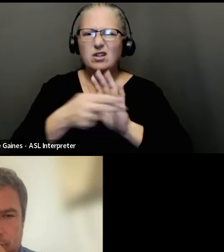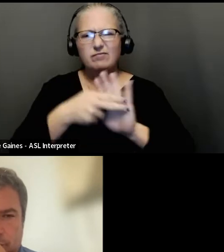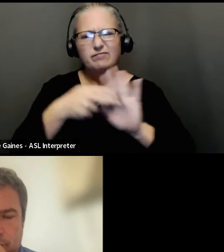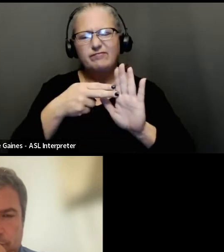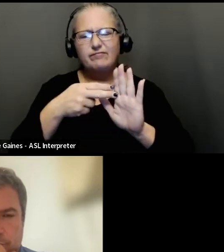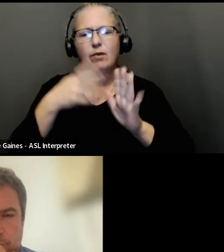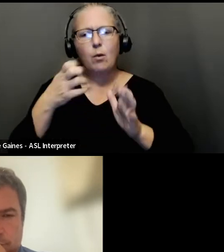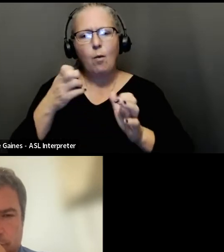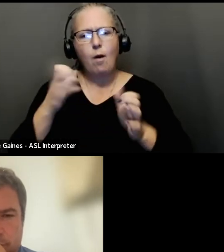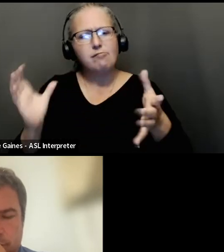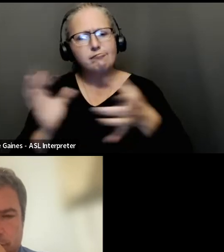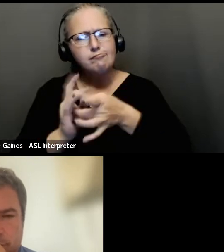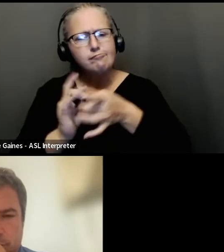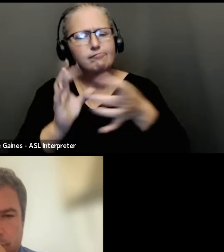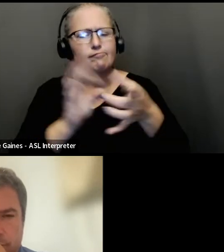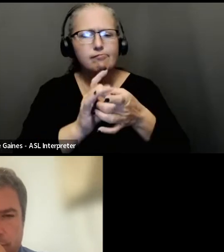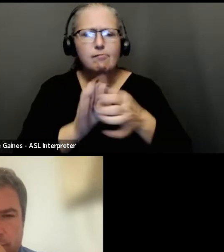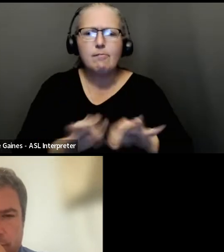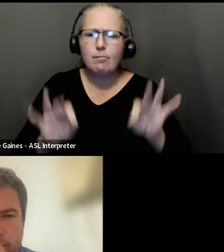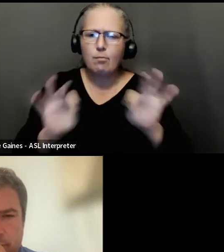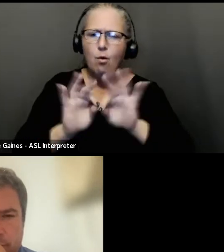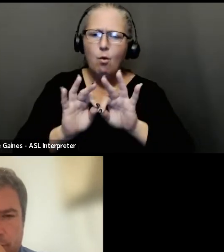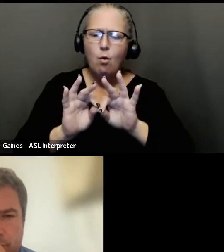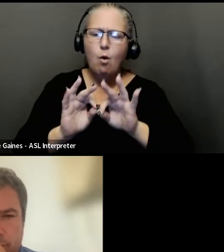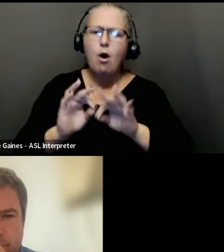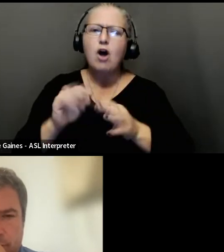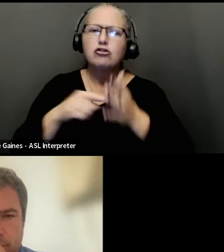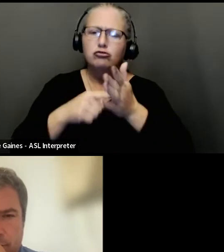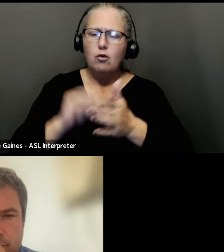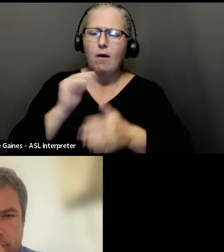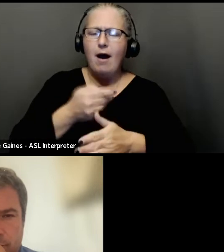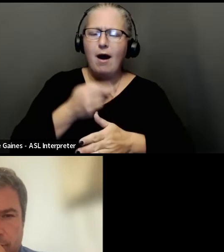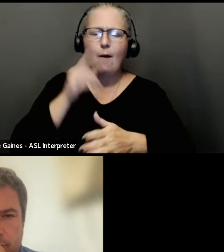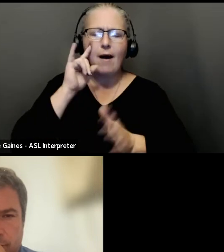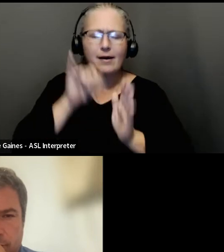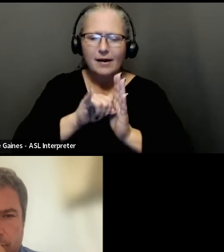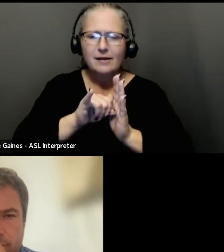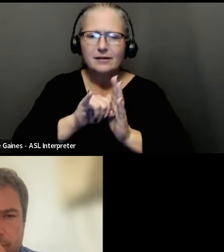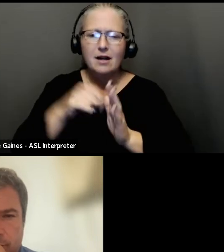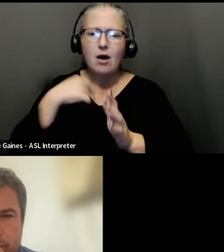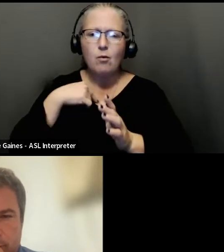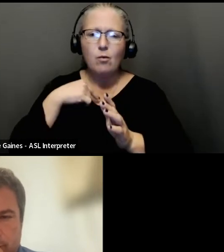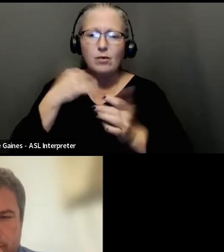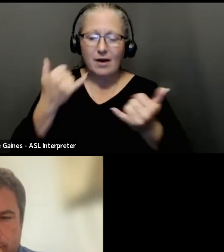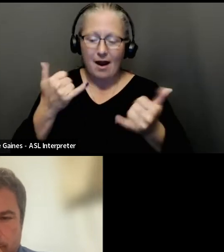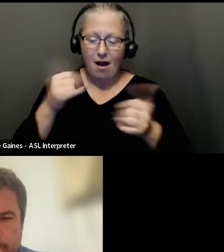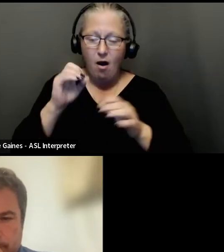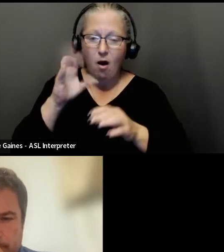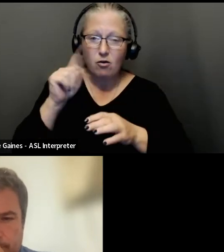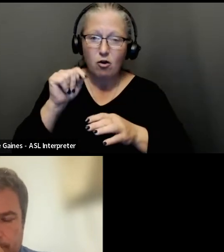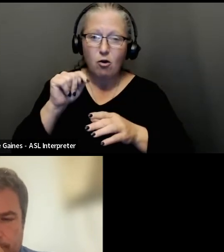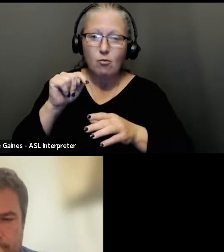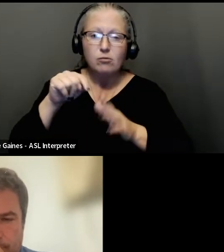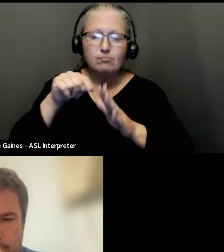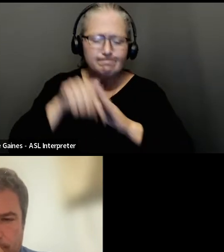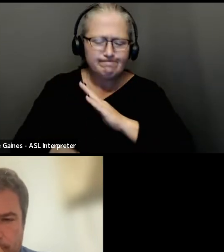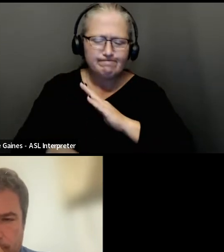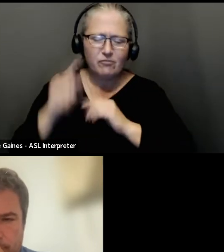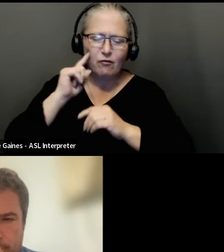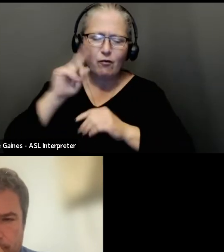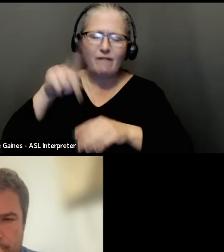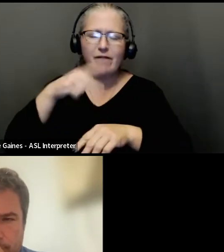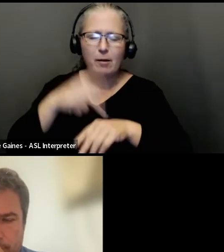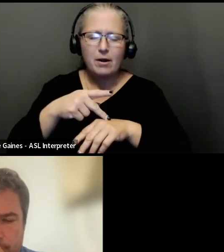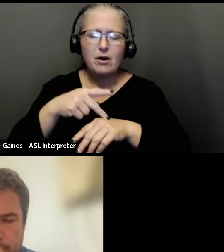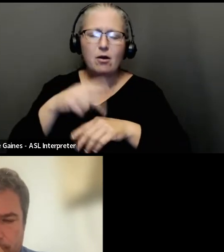meaningful connections that will strengthen our collective identity. As we delve into this October as Filipino American History Month,